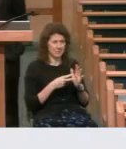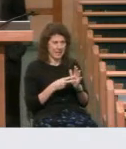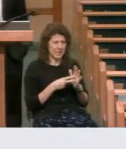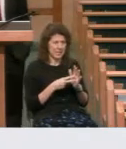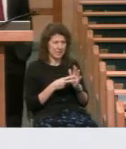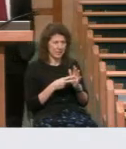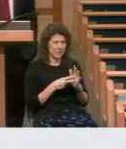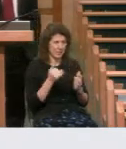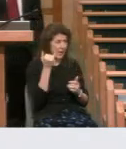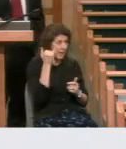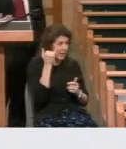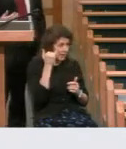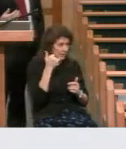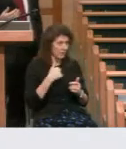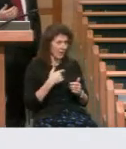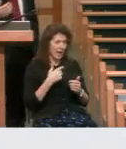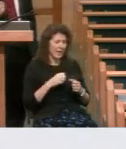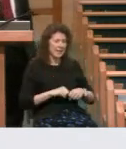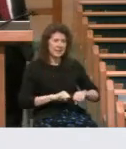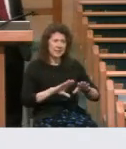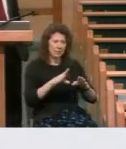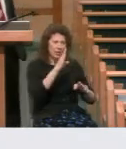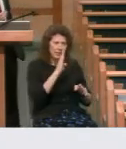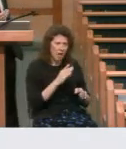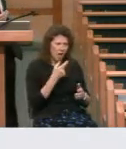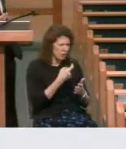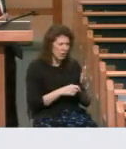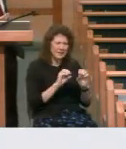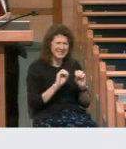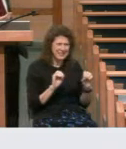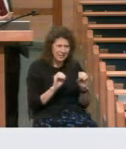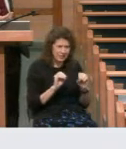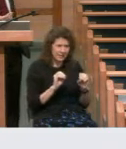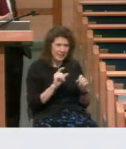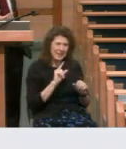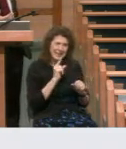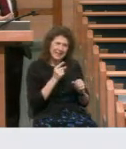something to God that cost me nothing, is that a sacrifice?